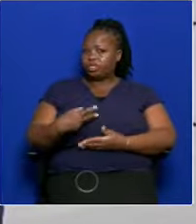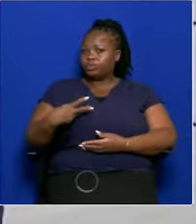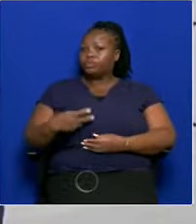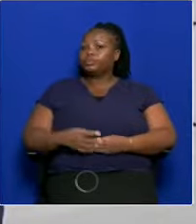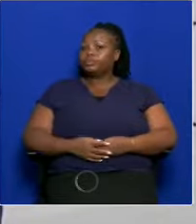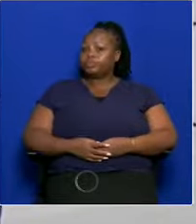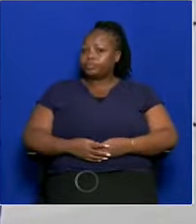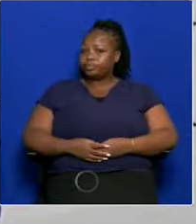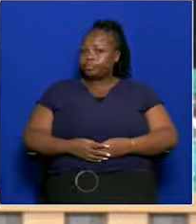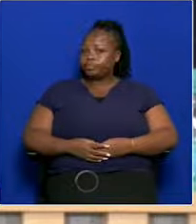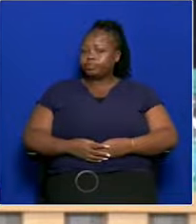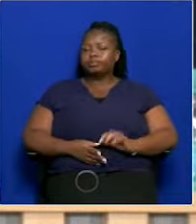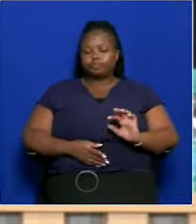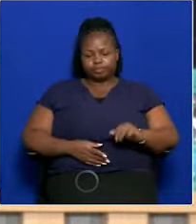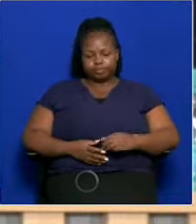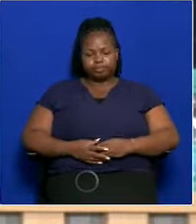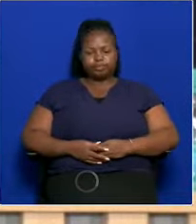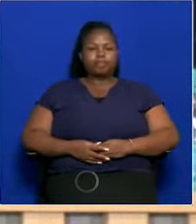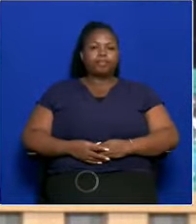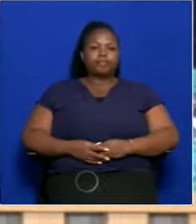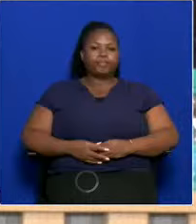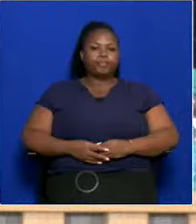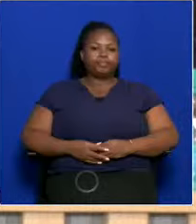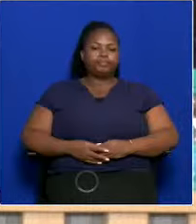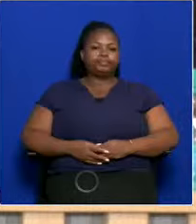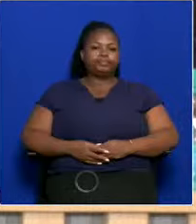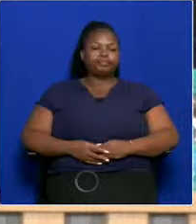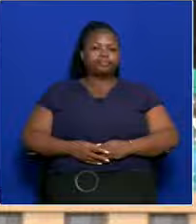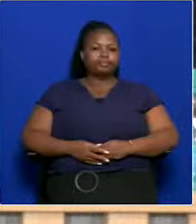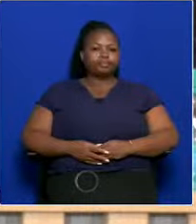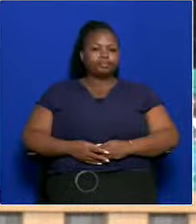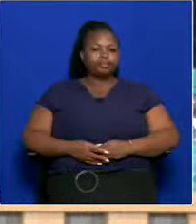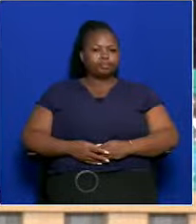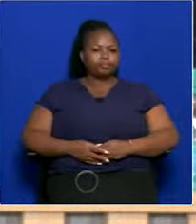Yes. And then you'll see that